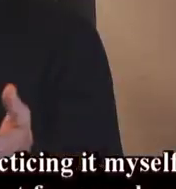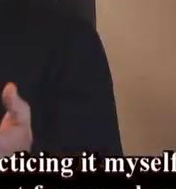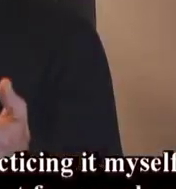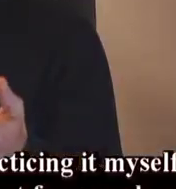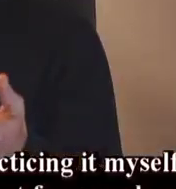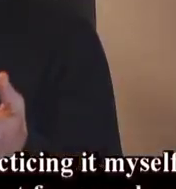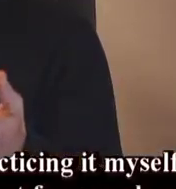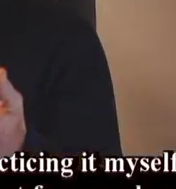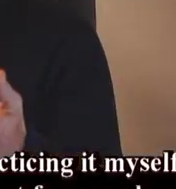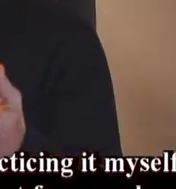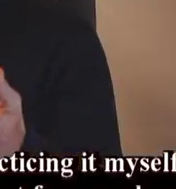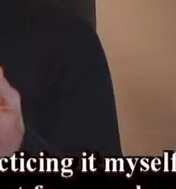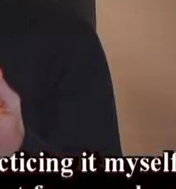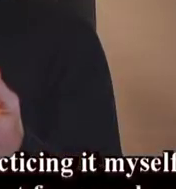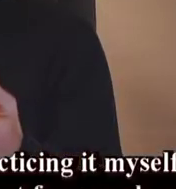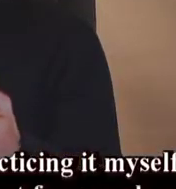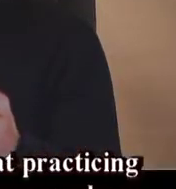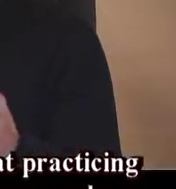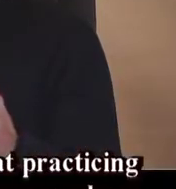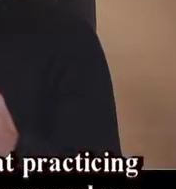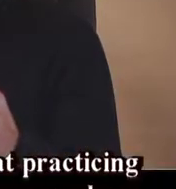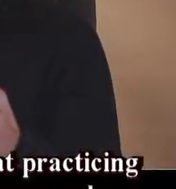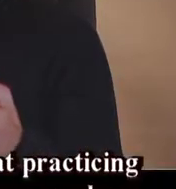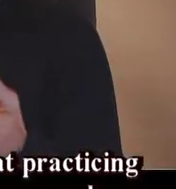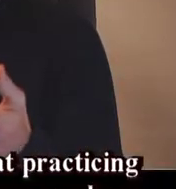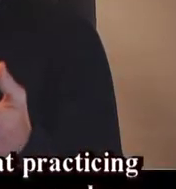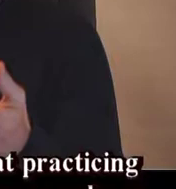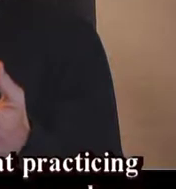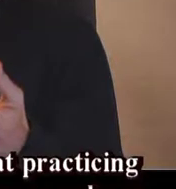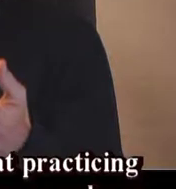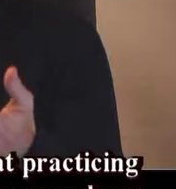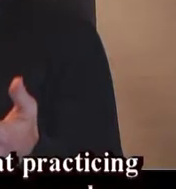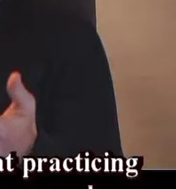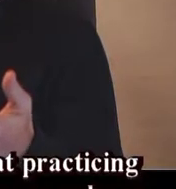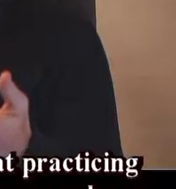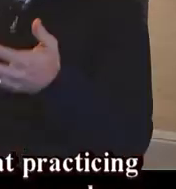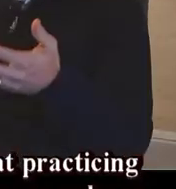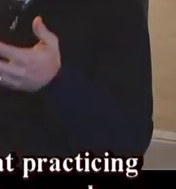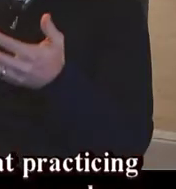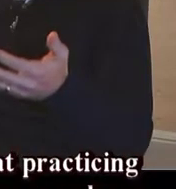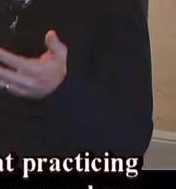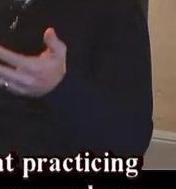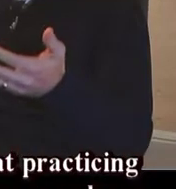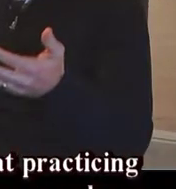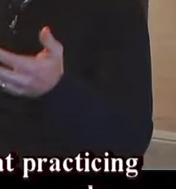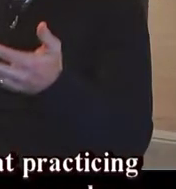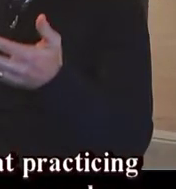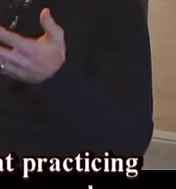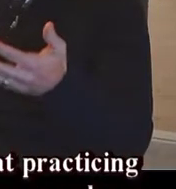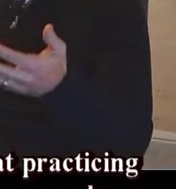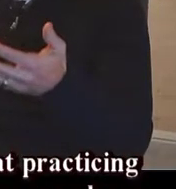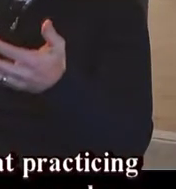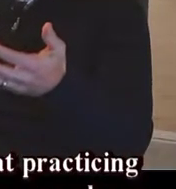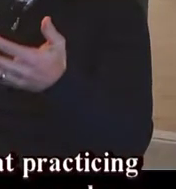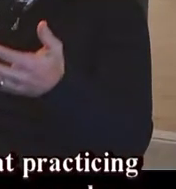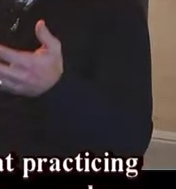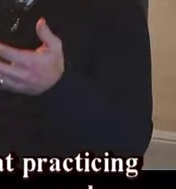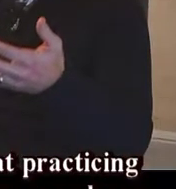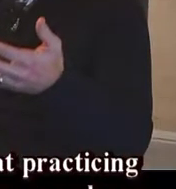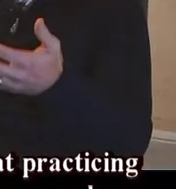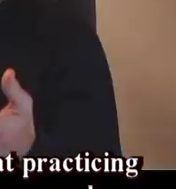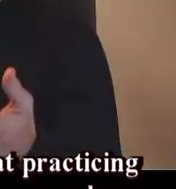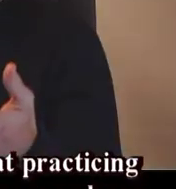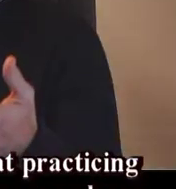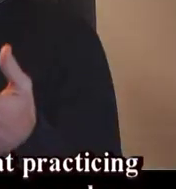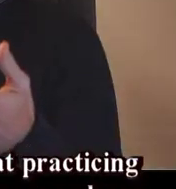was really the aha moment for me, where I really committed to learning what practicing financial